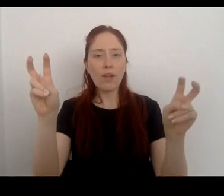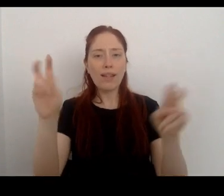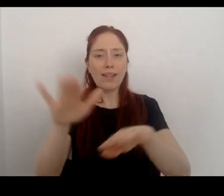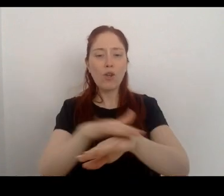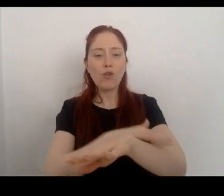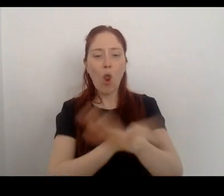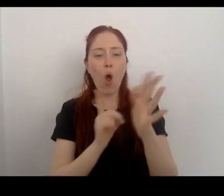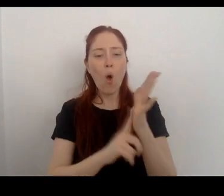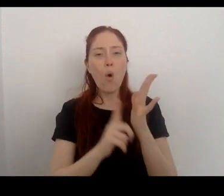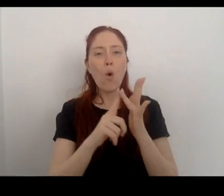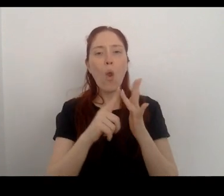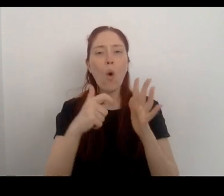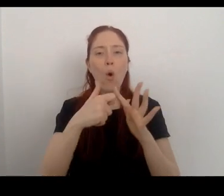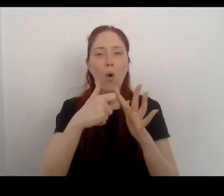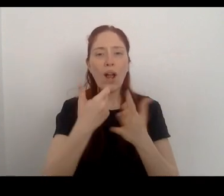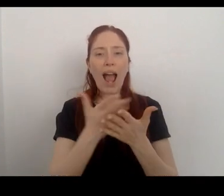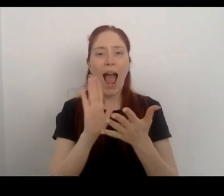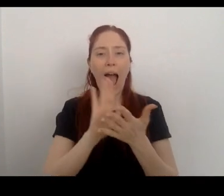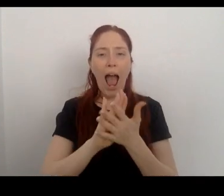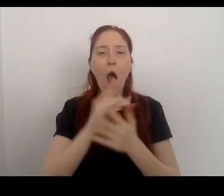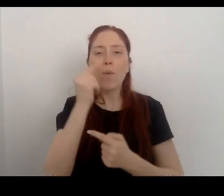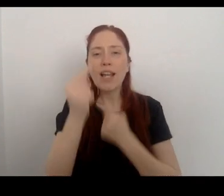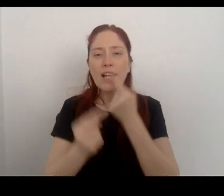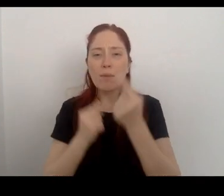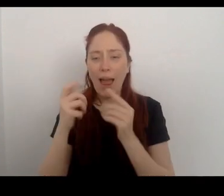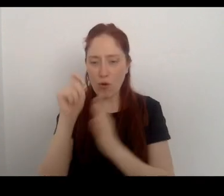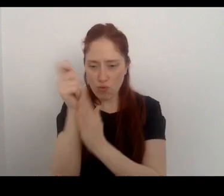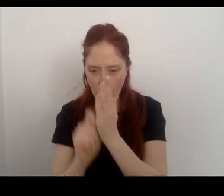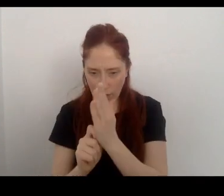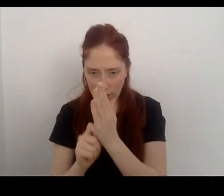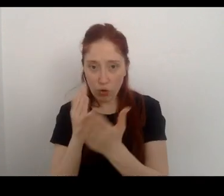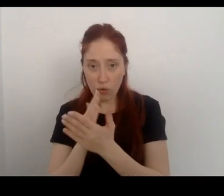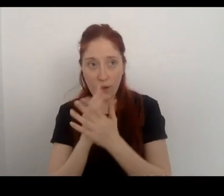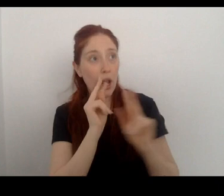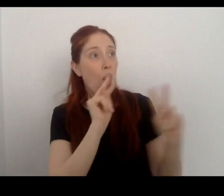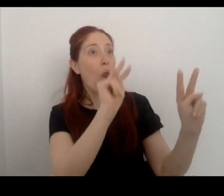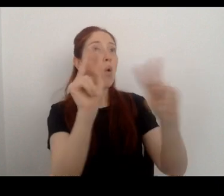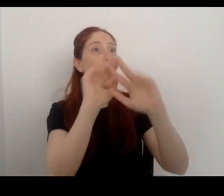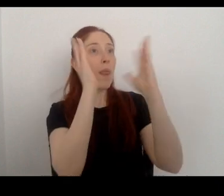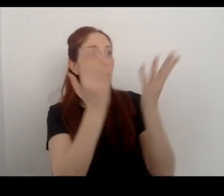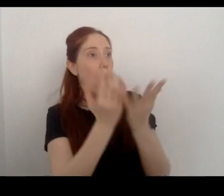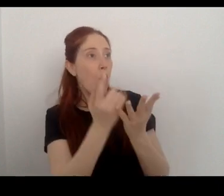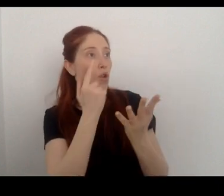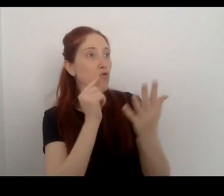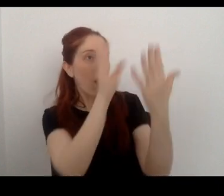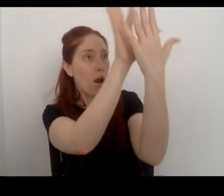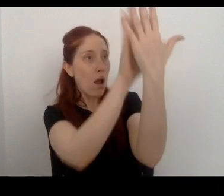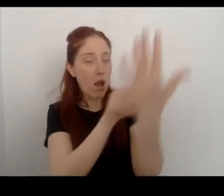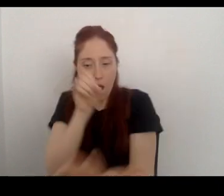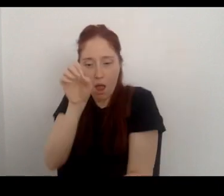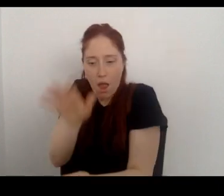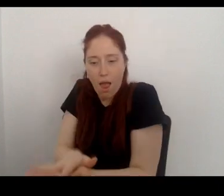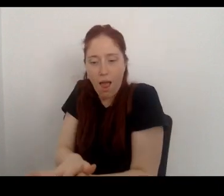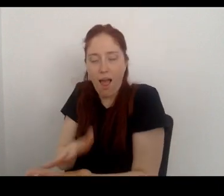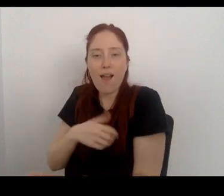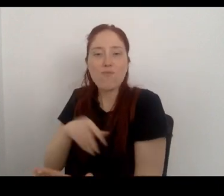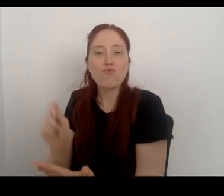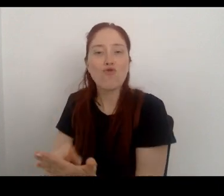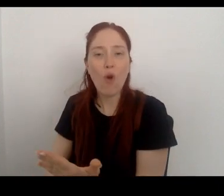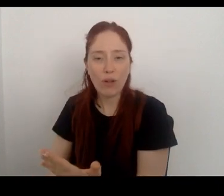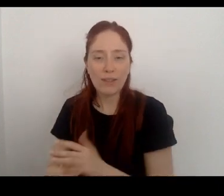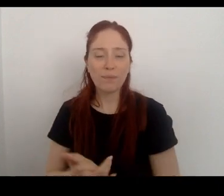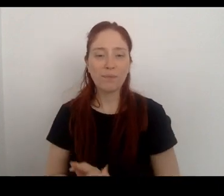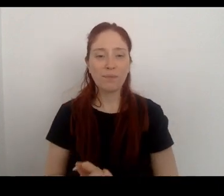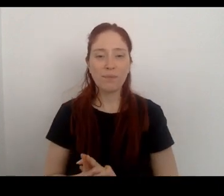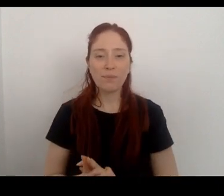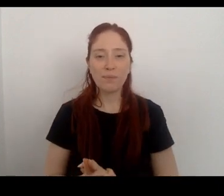drawing, to look critically at the world and not to take anything for granted. By way of contrast, we're now going to undertake